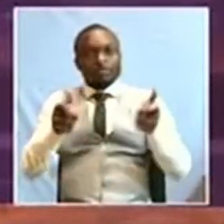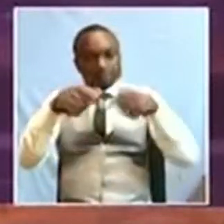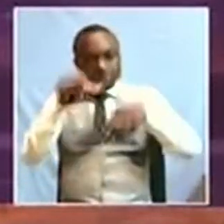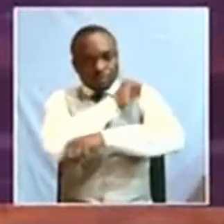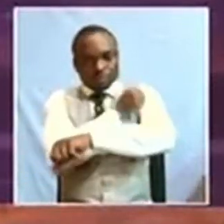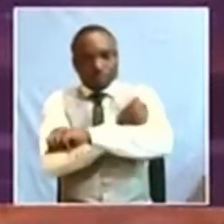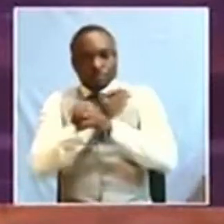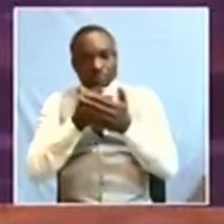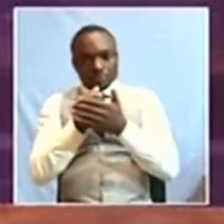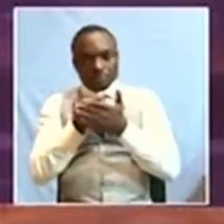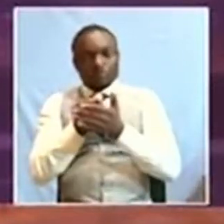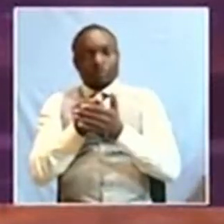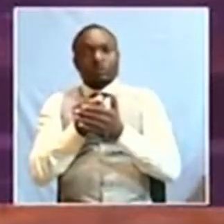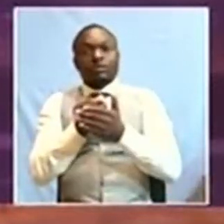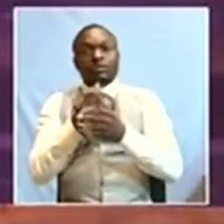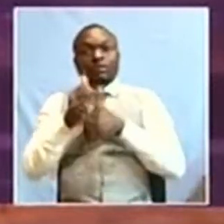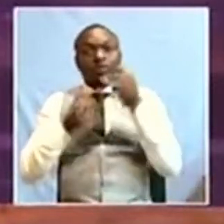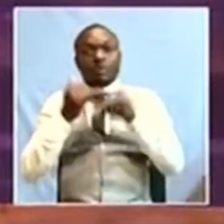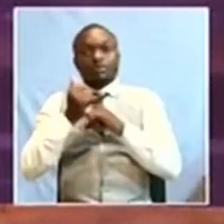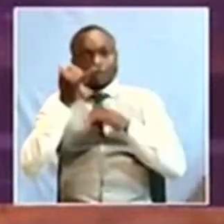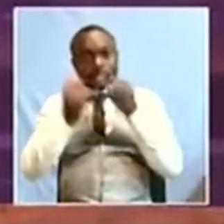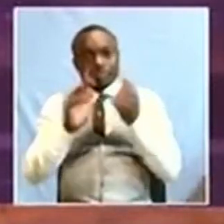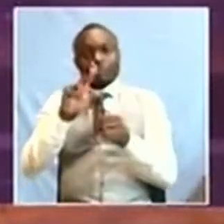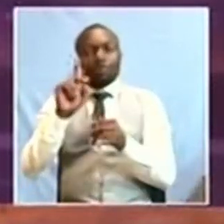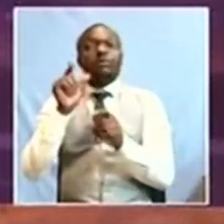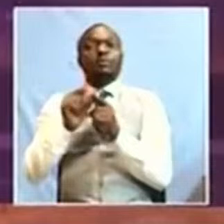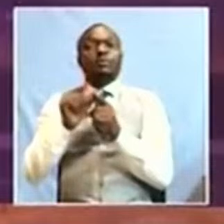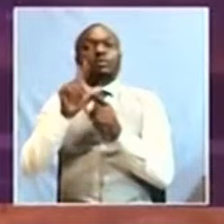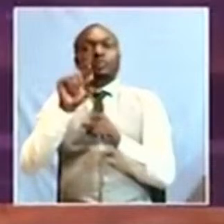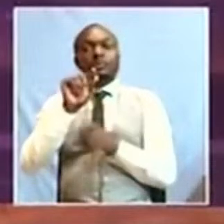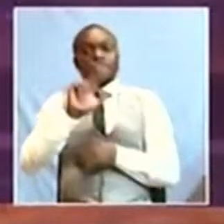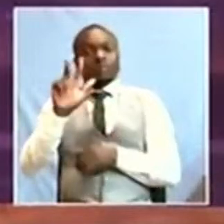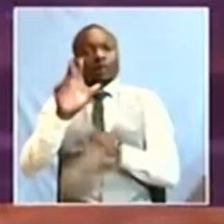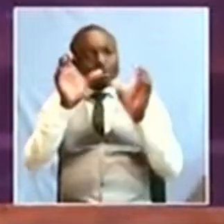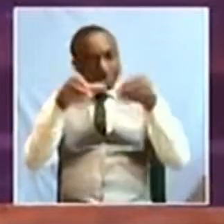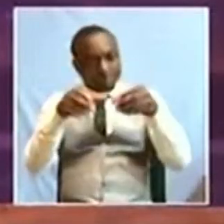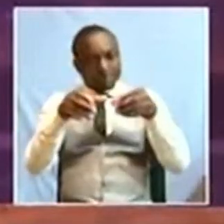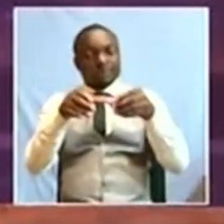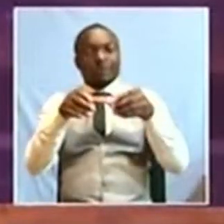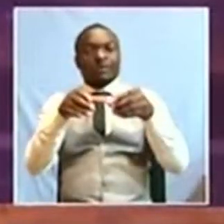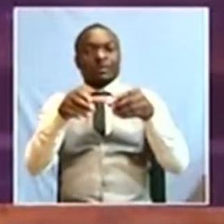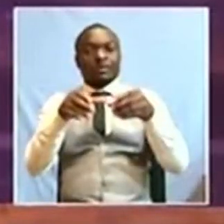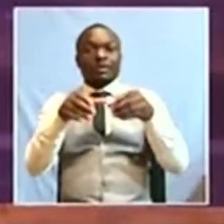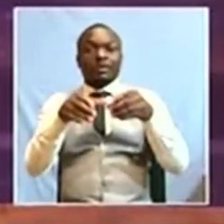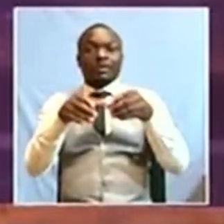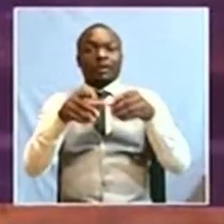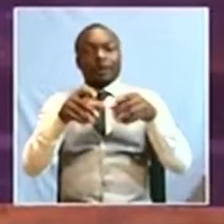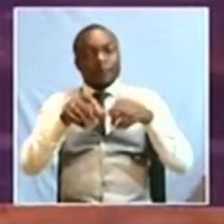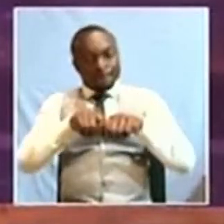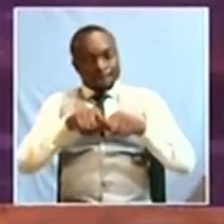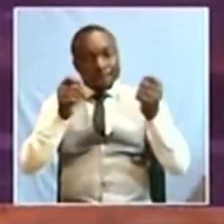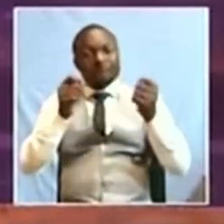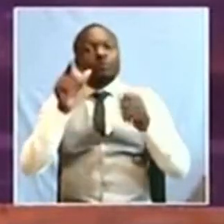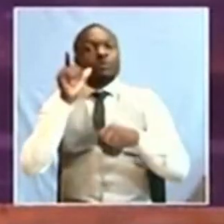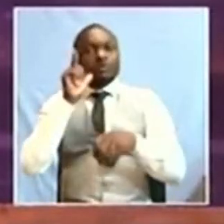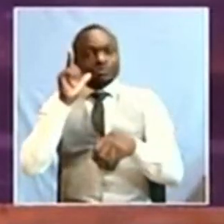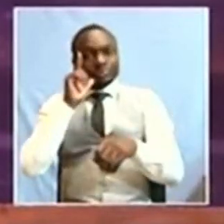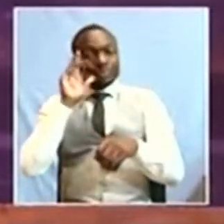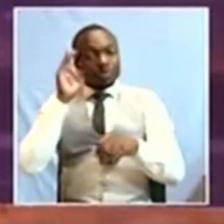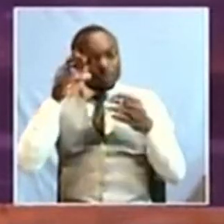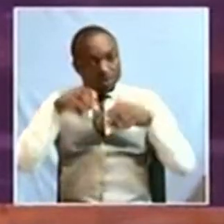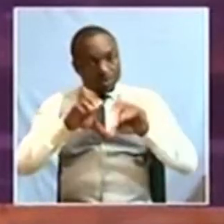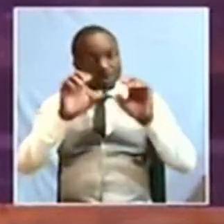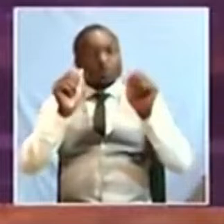ended 31st December 2023, and the committee has taken a lunch break. They will continue with